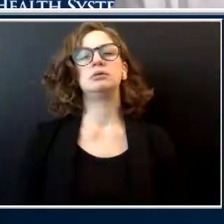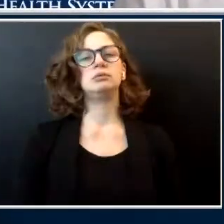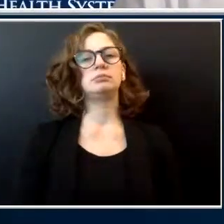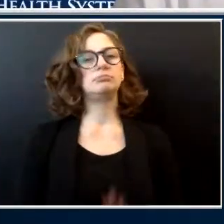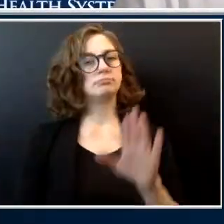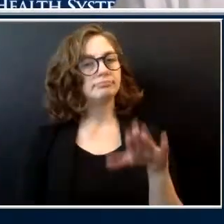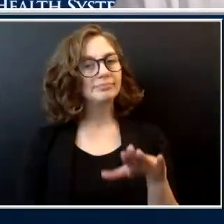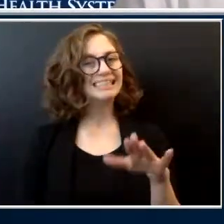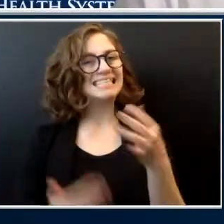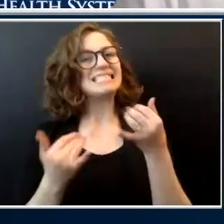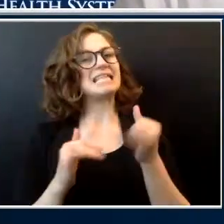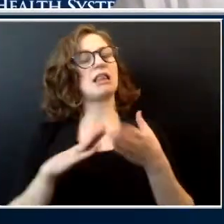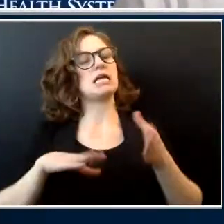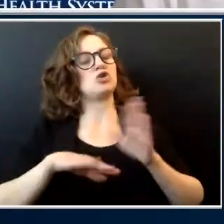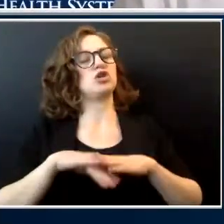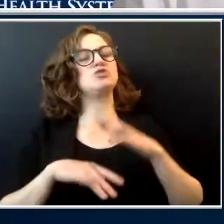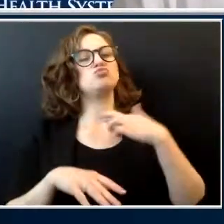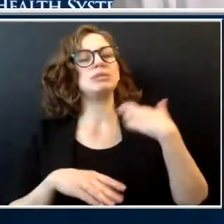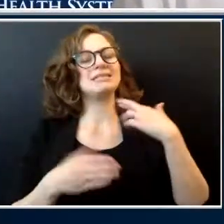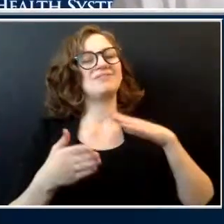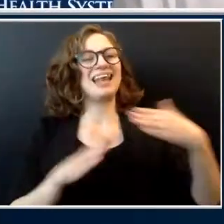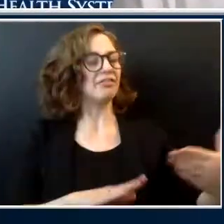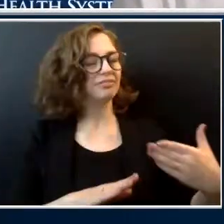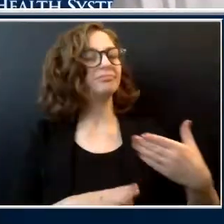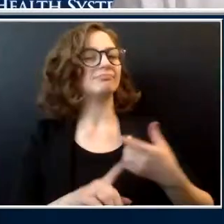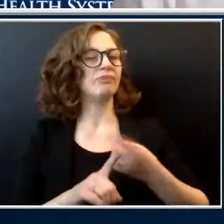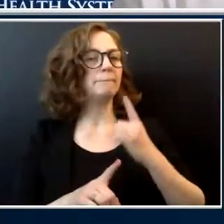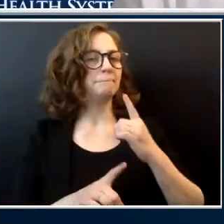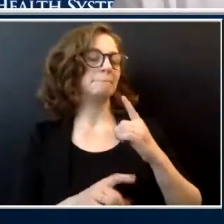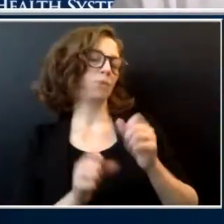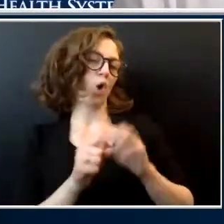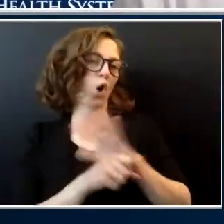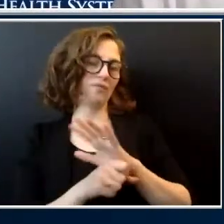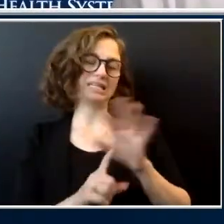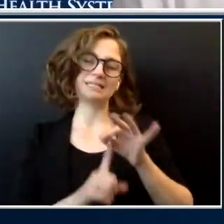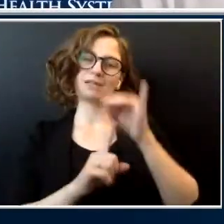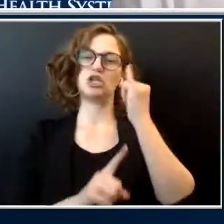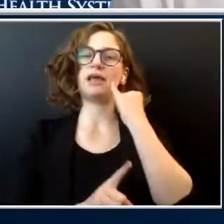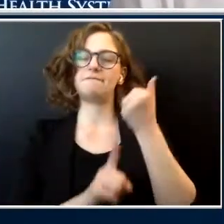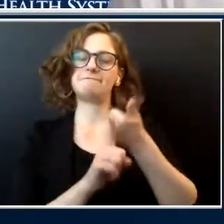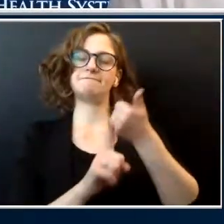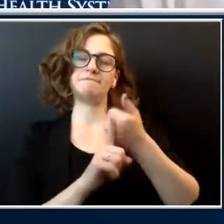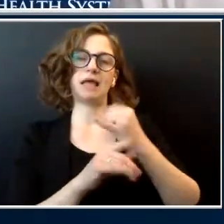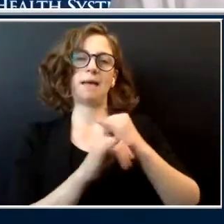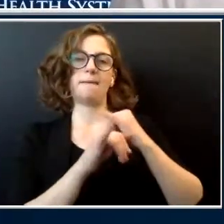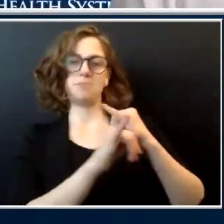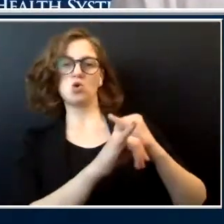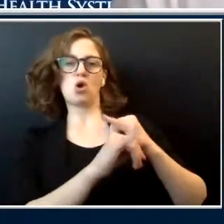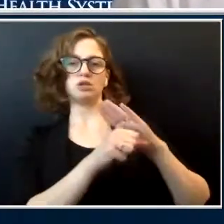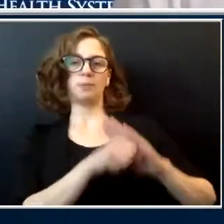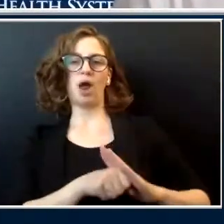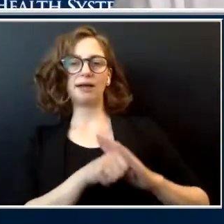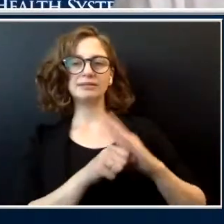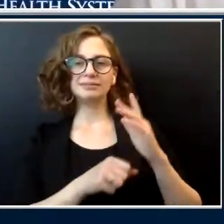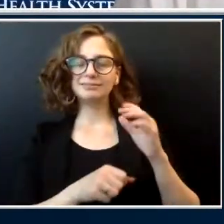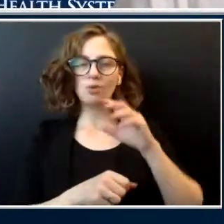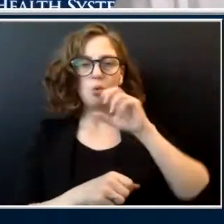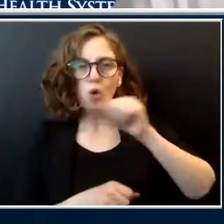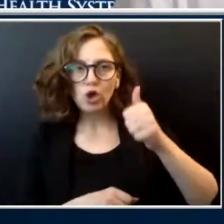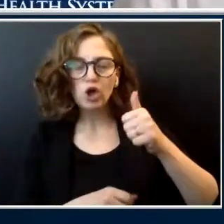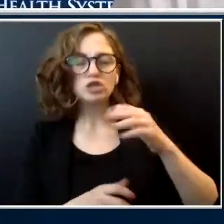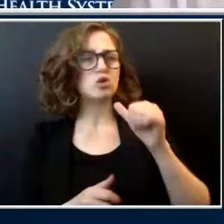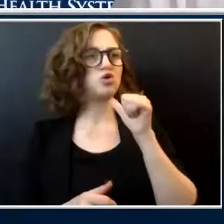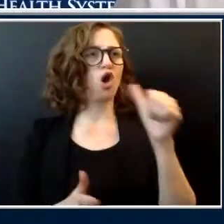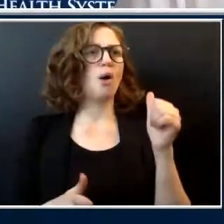COVID, especially if you're immunosuppressed, you're older, et cetera. So don't get cocky. Make sure that you follow the rules of infection control. They